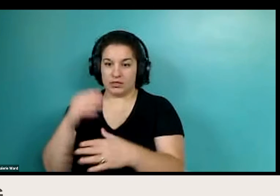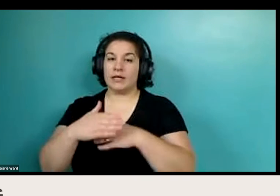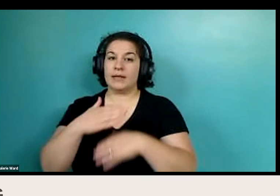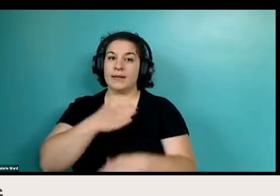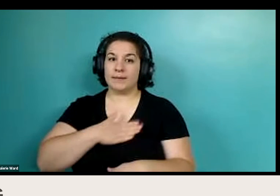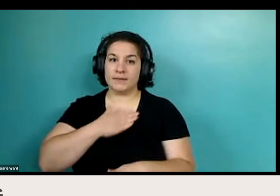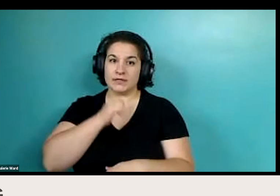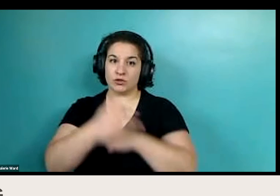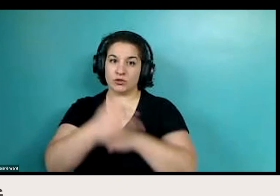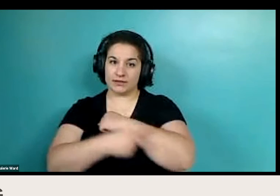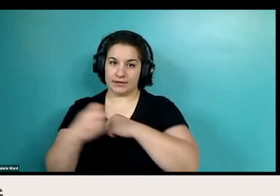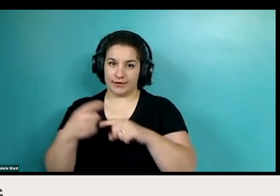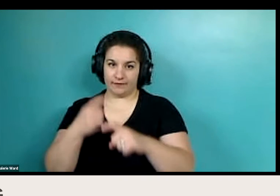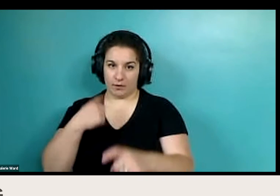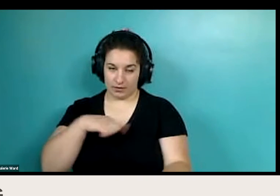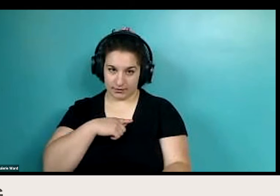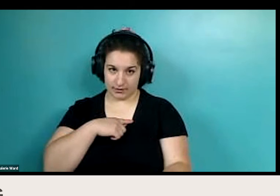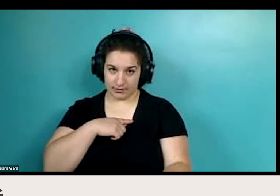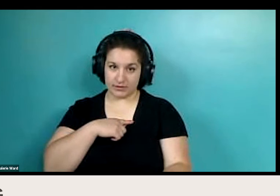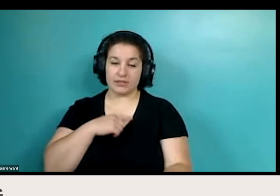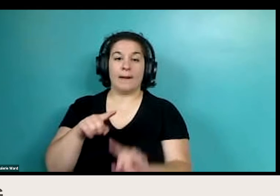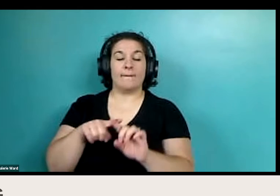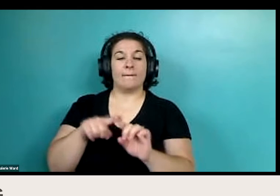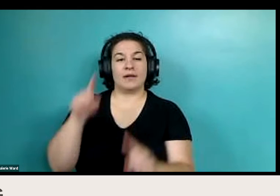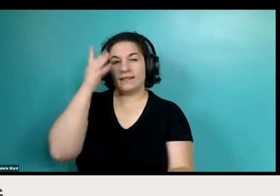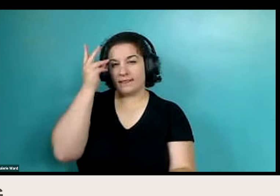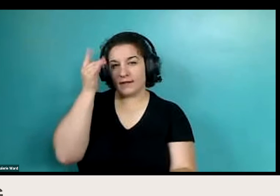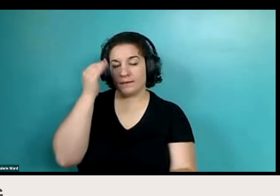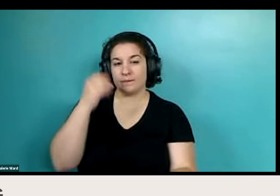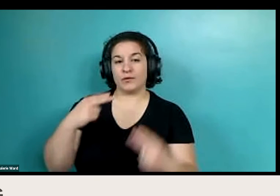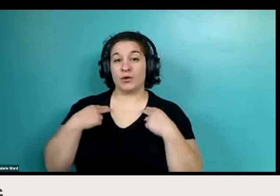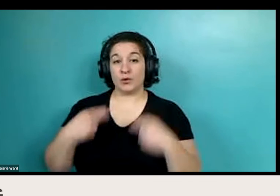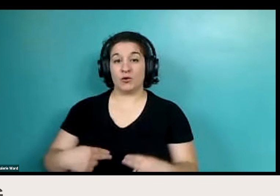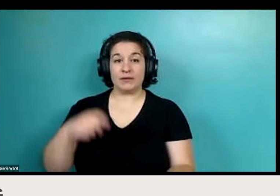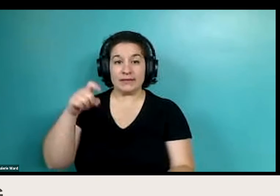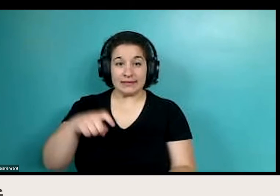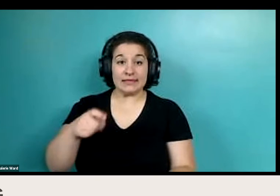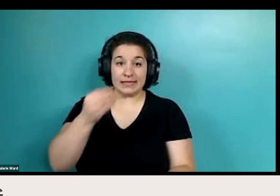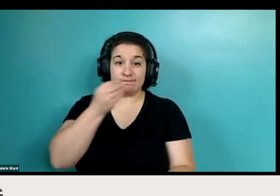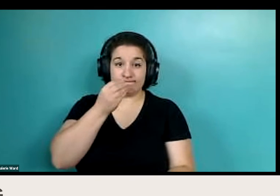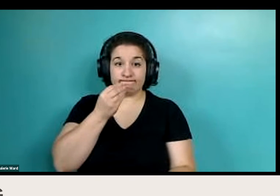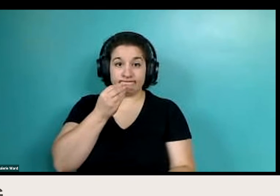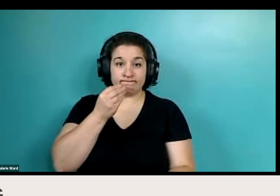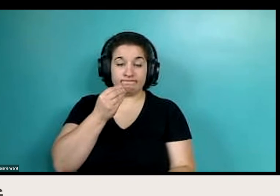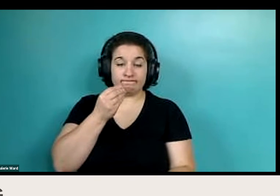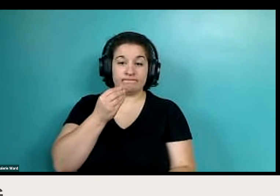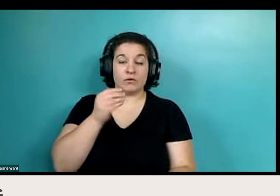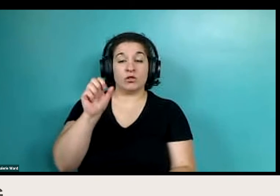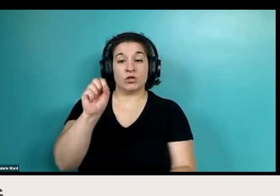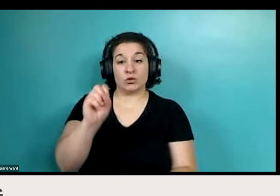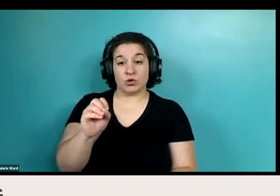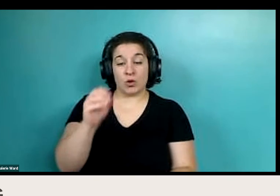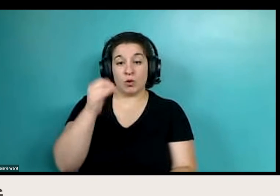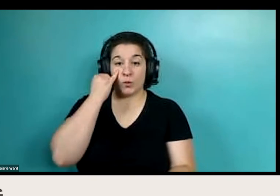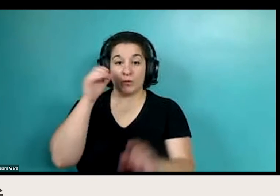you. But thinking about it, humans need sustenance. We need to eat. Therefore, if we can correlate food to